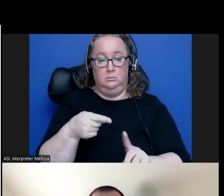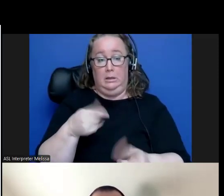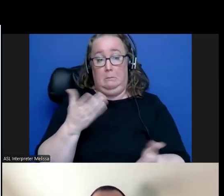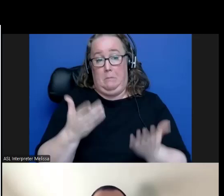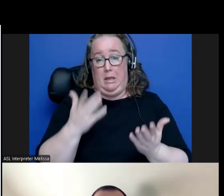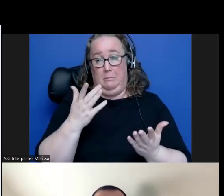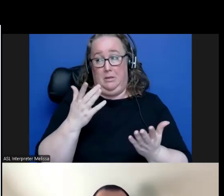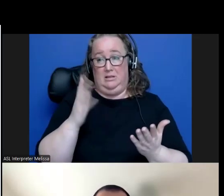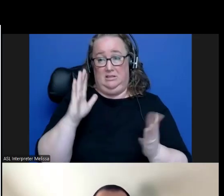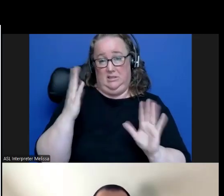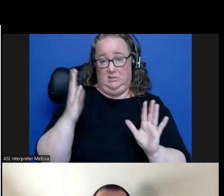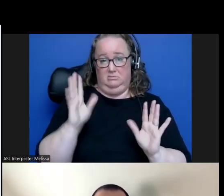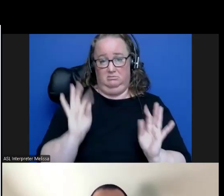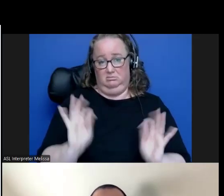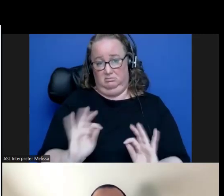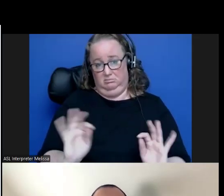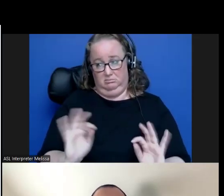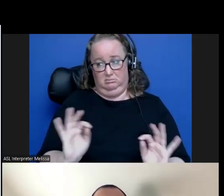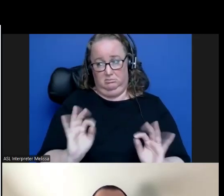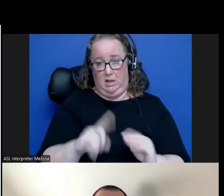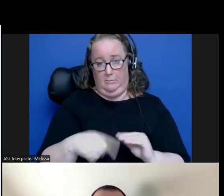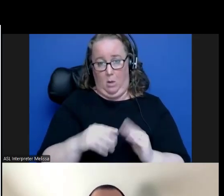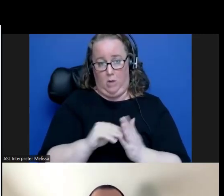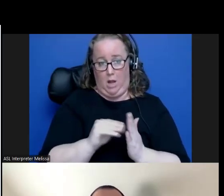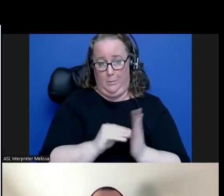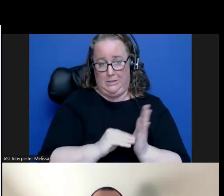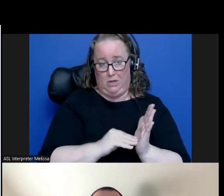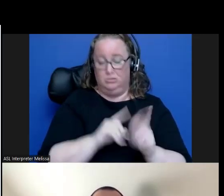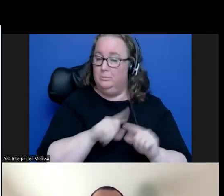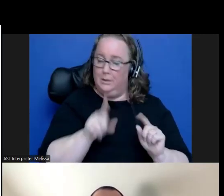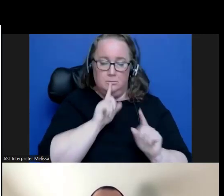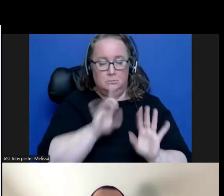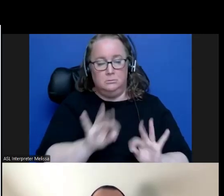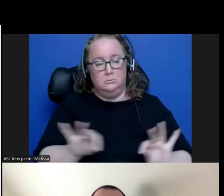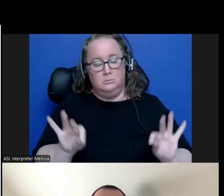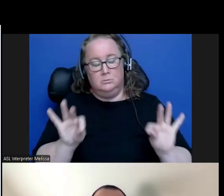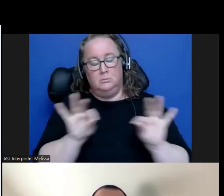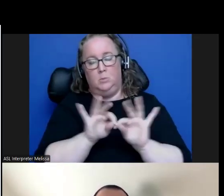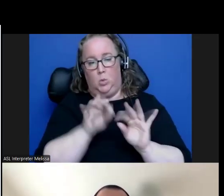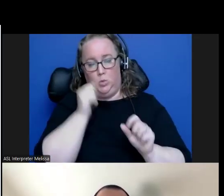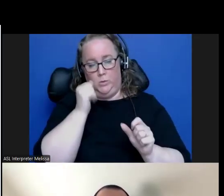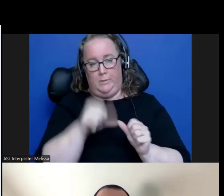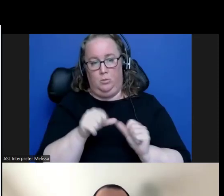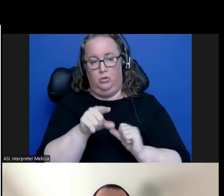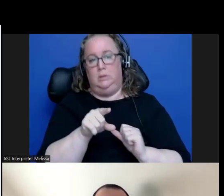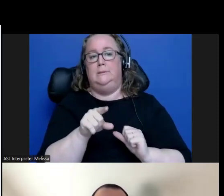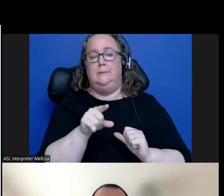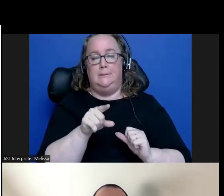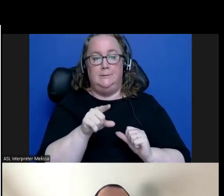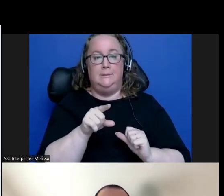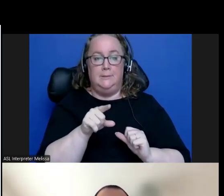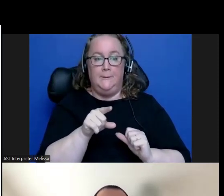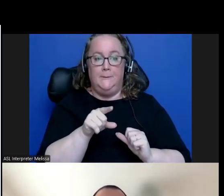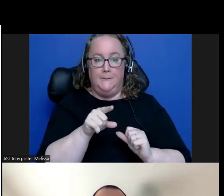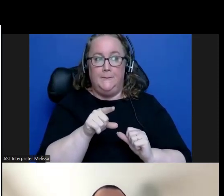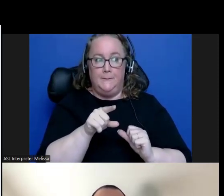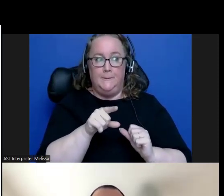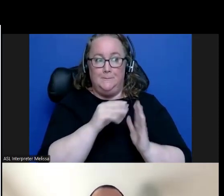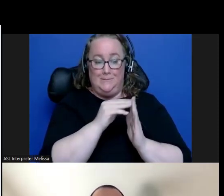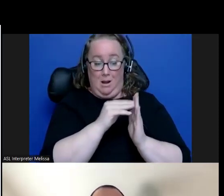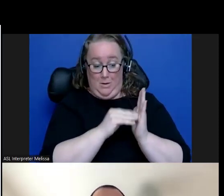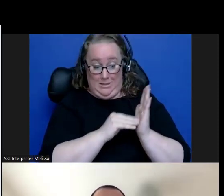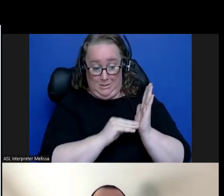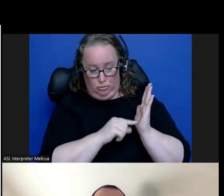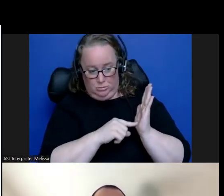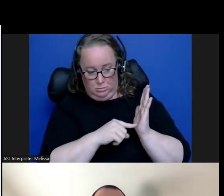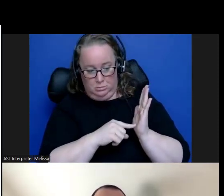minute point about documentation, but it's really important to remember that this documentation is